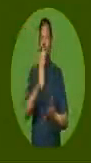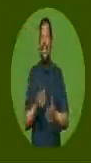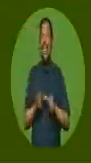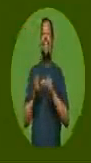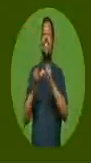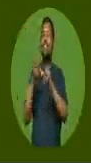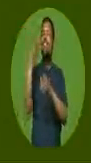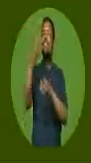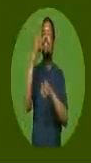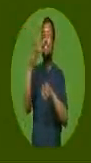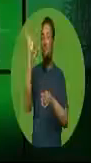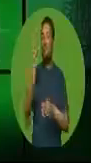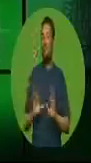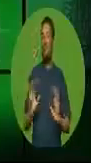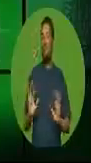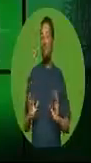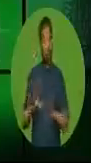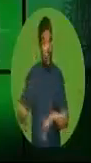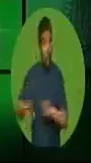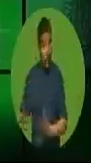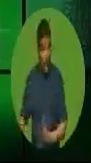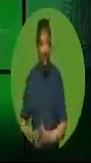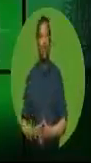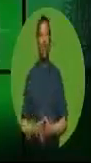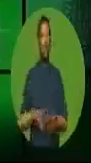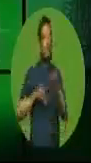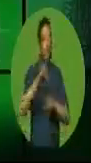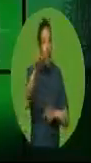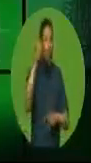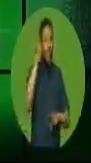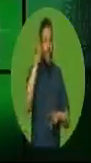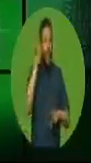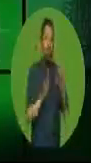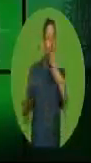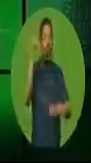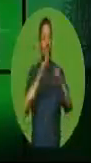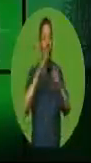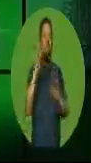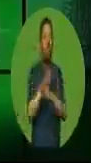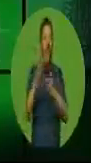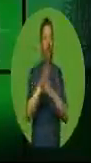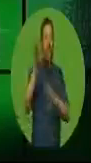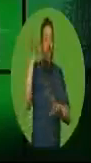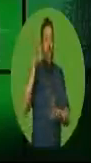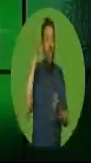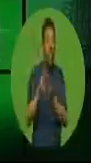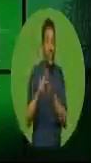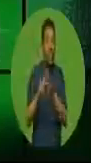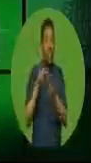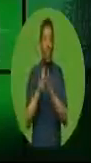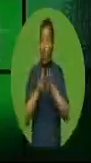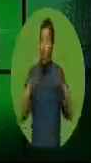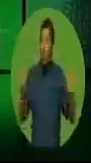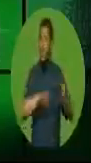exceeded 16%. Students, do you think the public enterprises were effective in